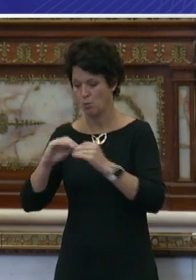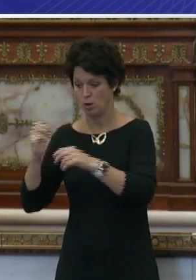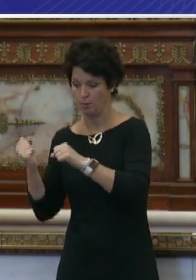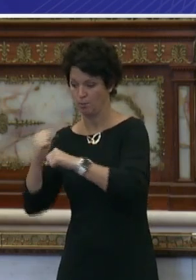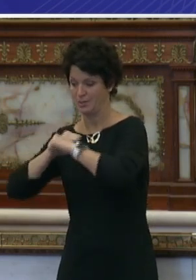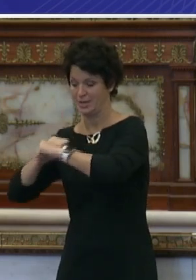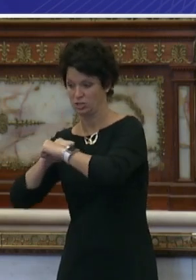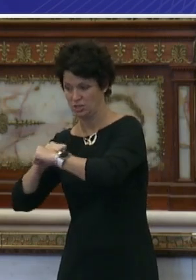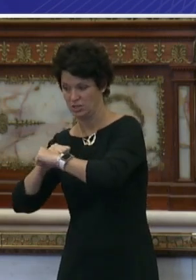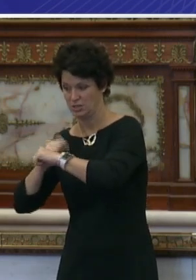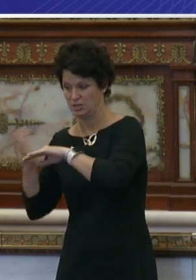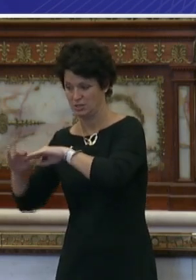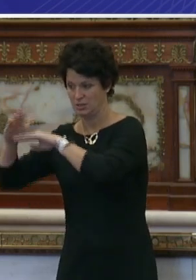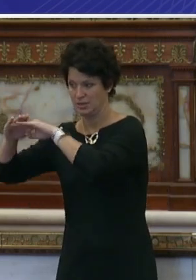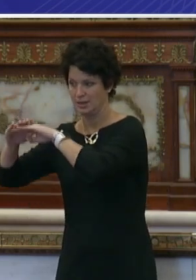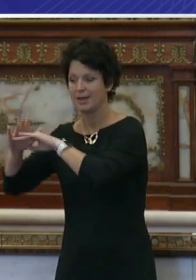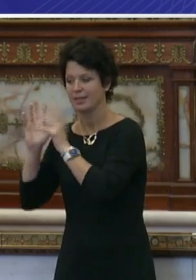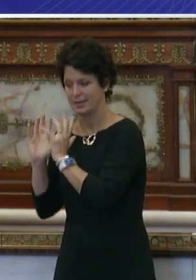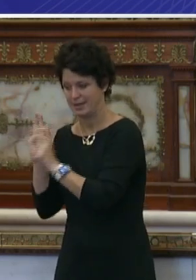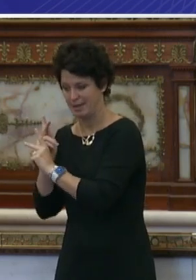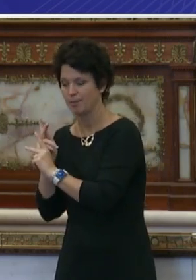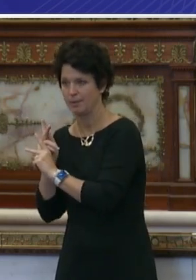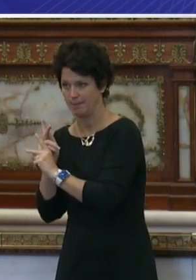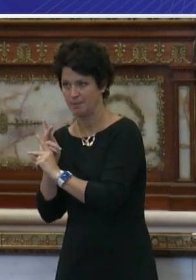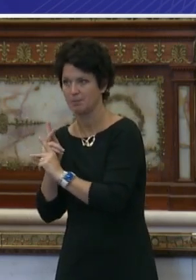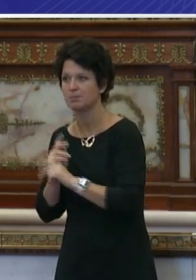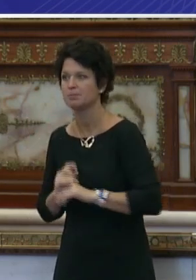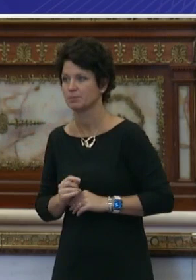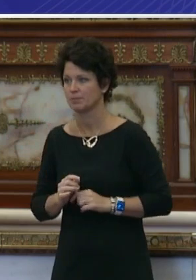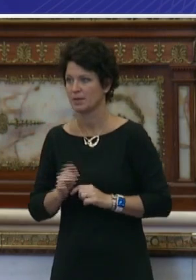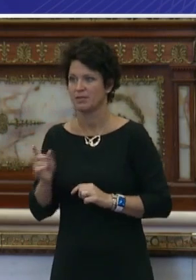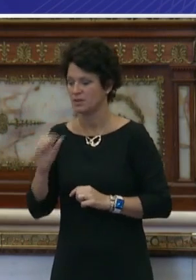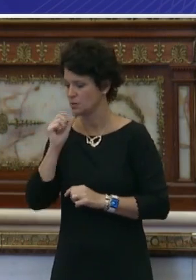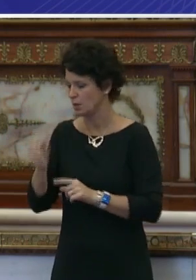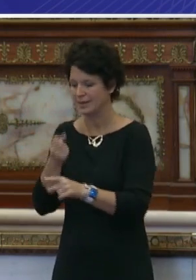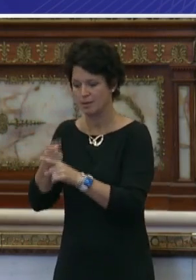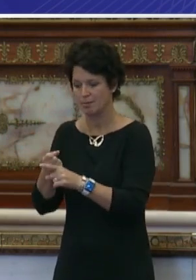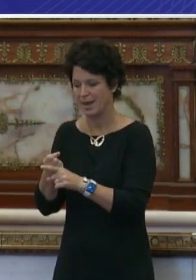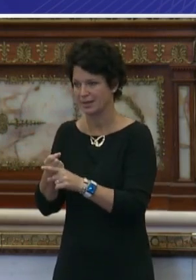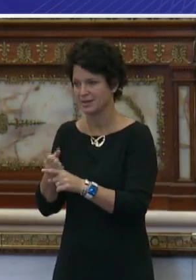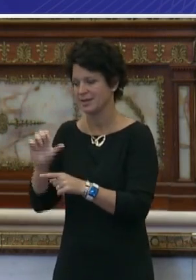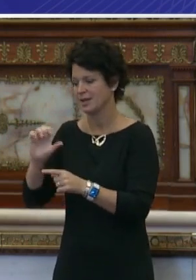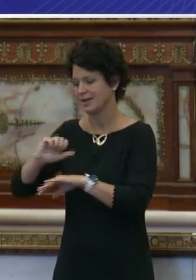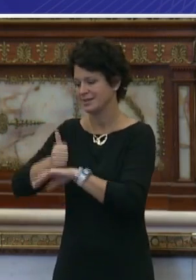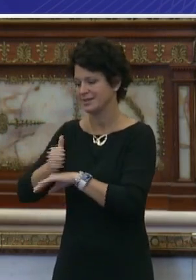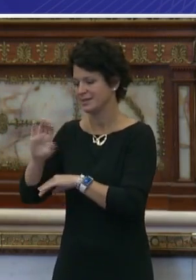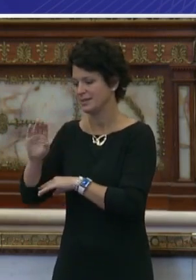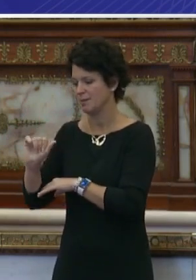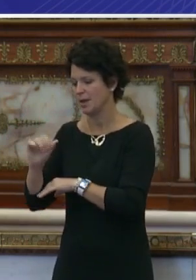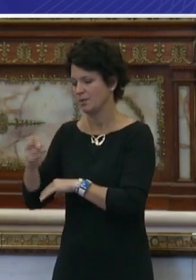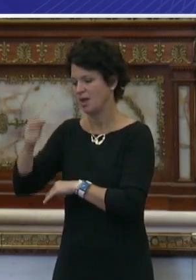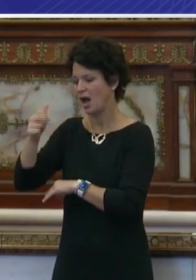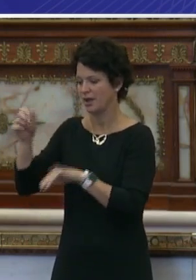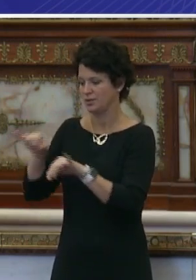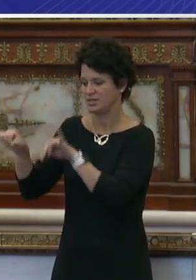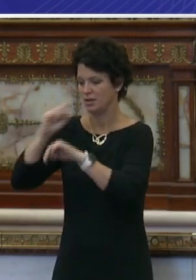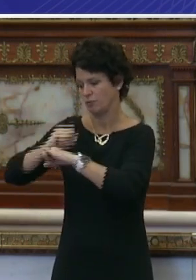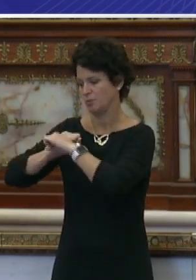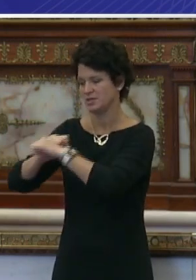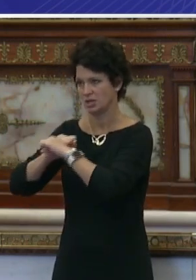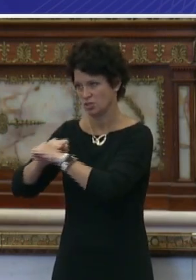protections, you should keep those. This bill doesn't touch that. Right, so this will not impact an existing CBA that has a higher standard of